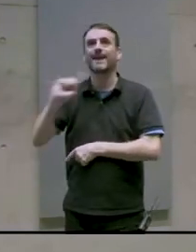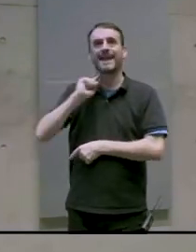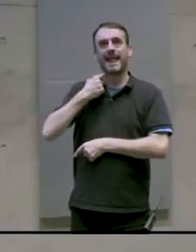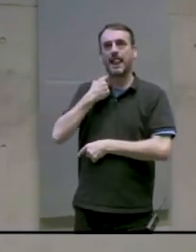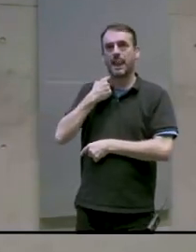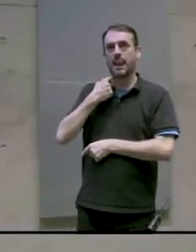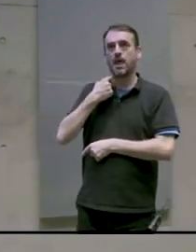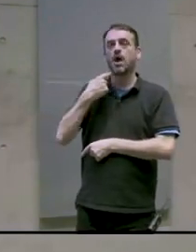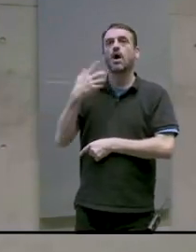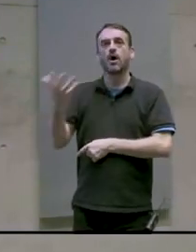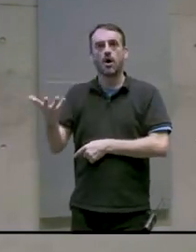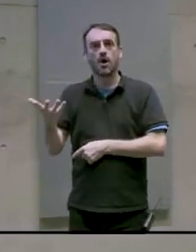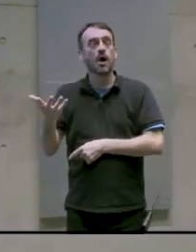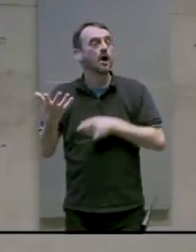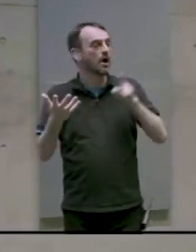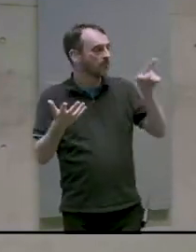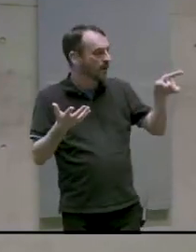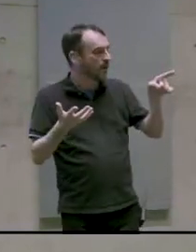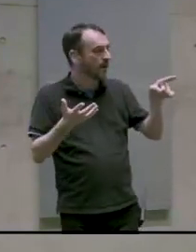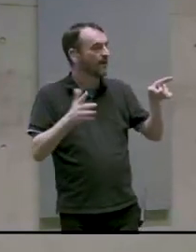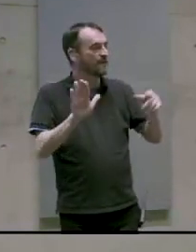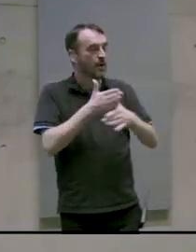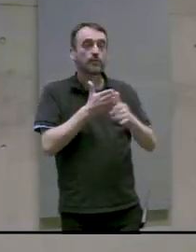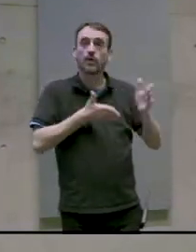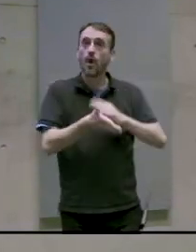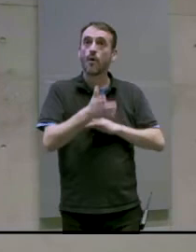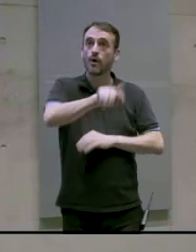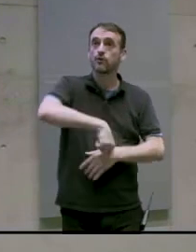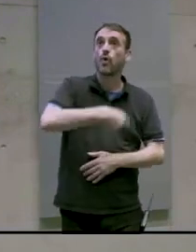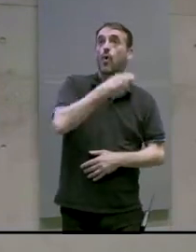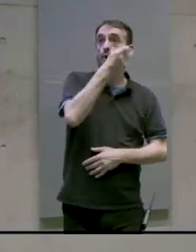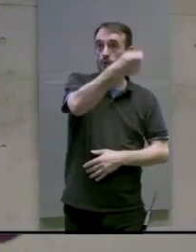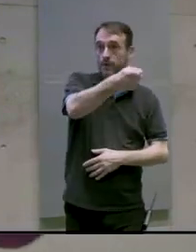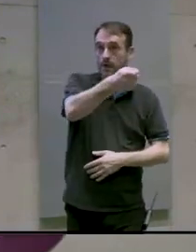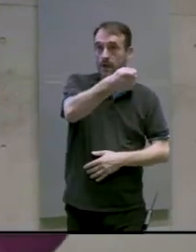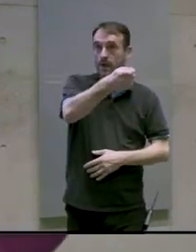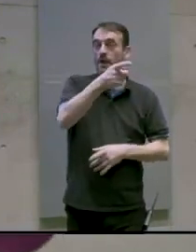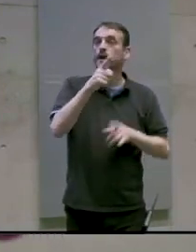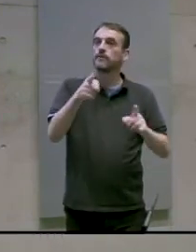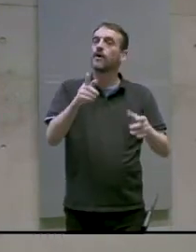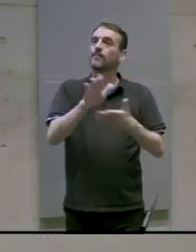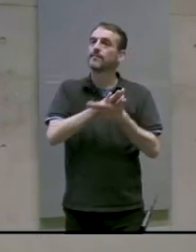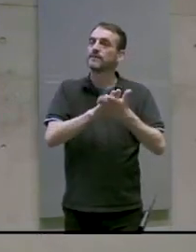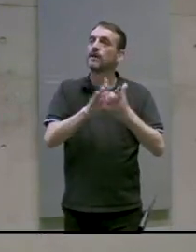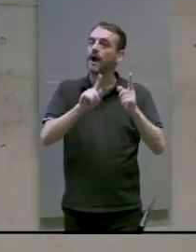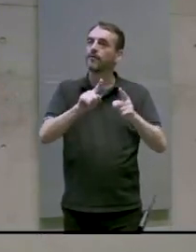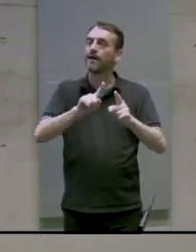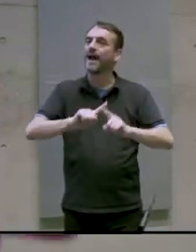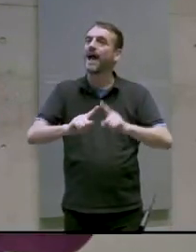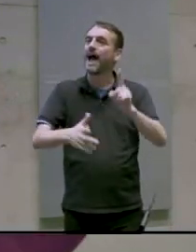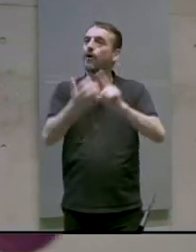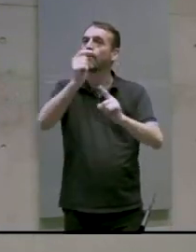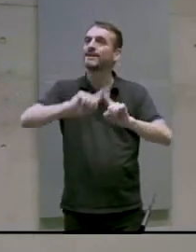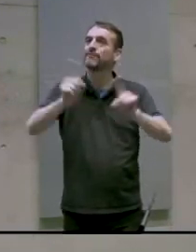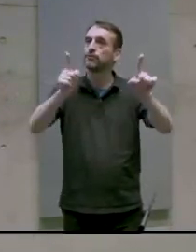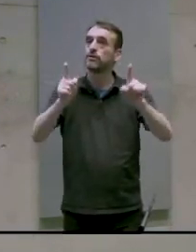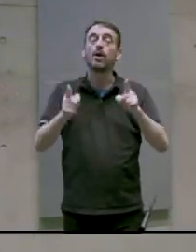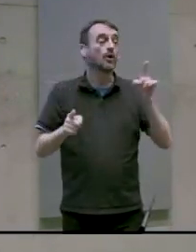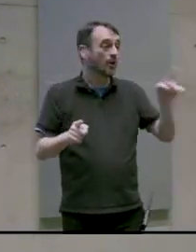a choice on a dragon, but if you'd have gone and got the sword and you were holding the sword and you get the dragon, you've got to have a different outcome because you now have a